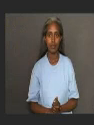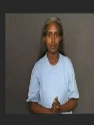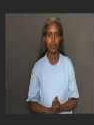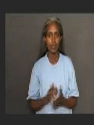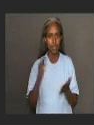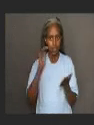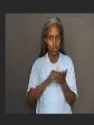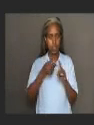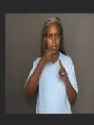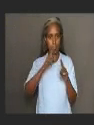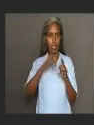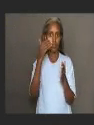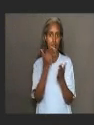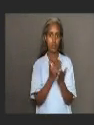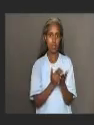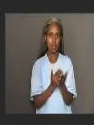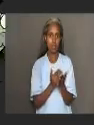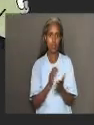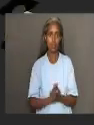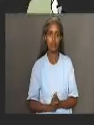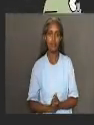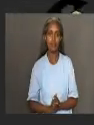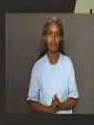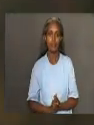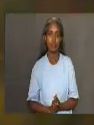Let's get back to our lesson.